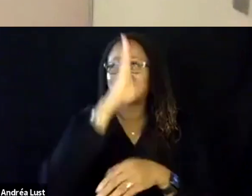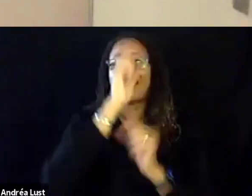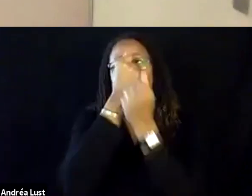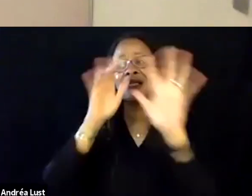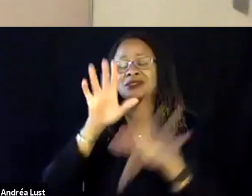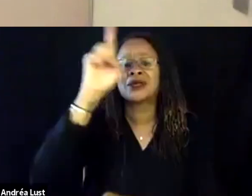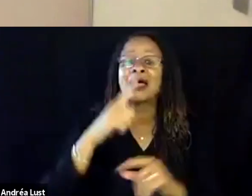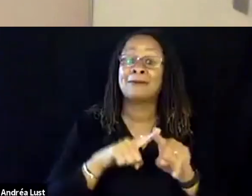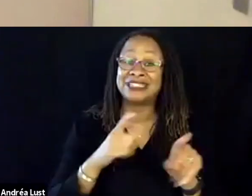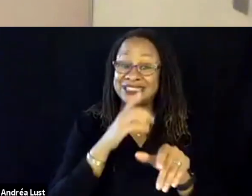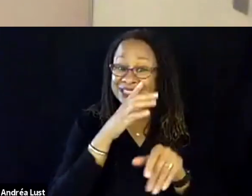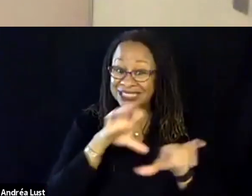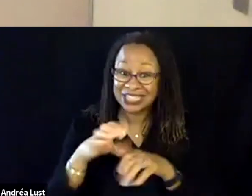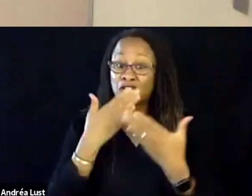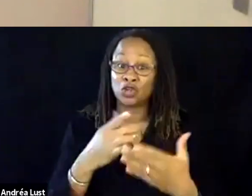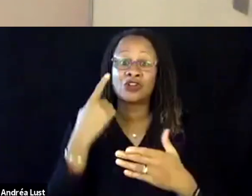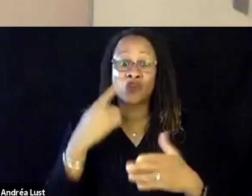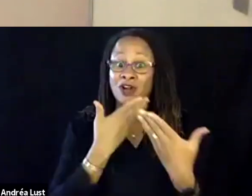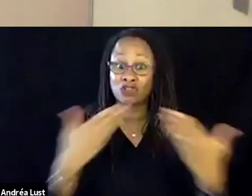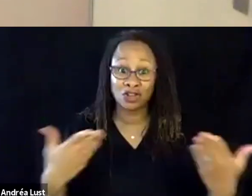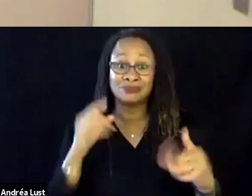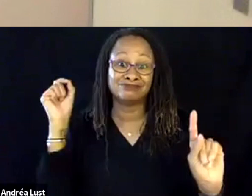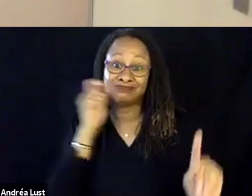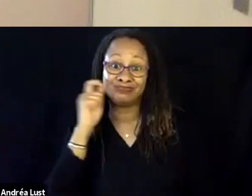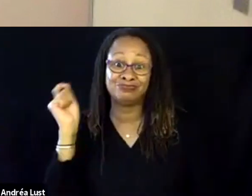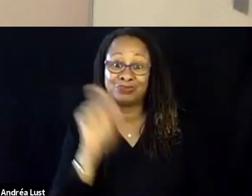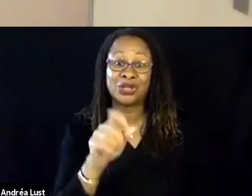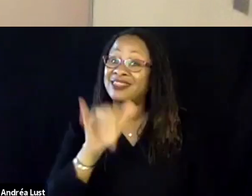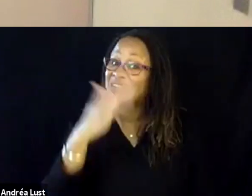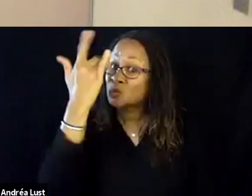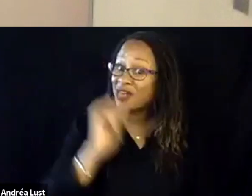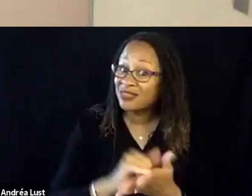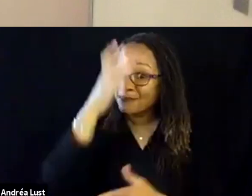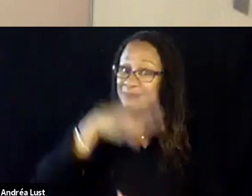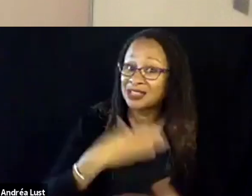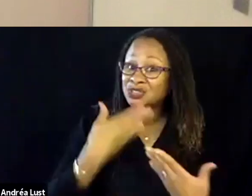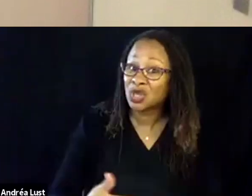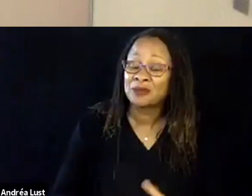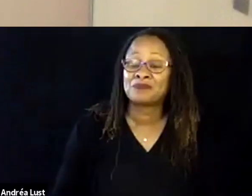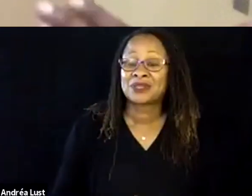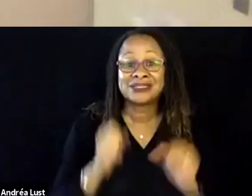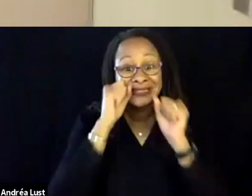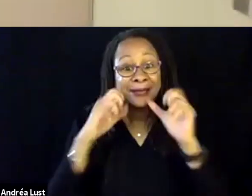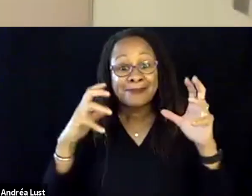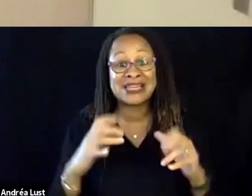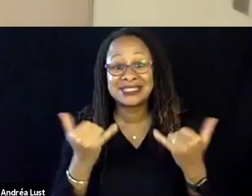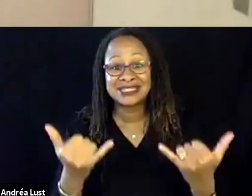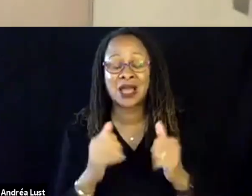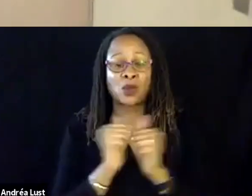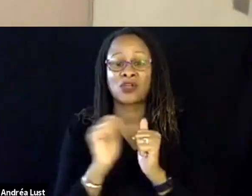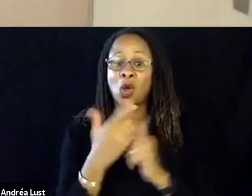good for goodness sake. That's the truth. That's why that man is good. It's amazing now, with all the